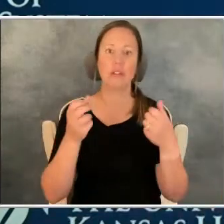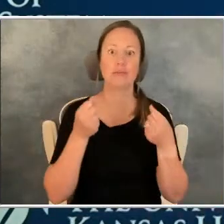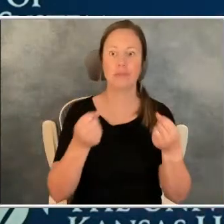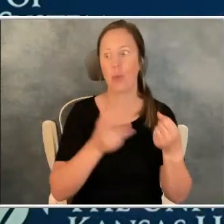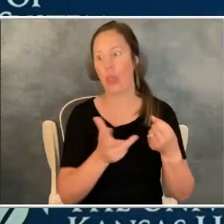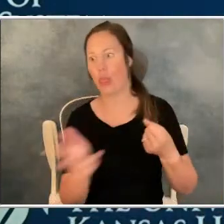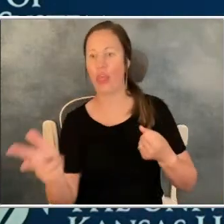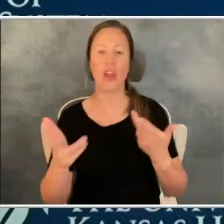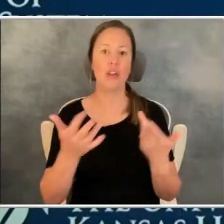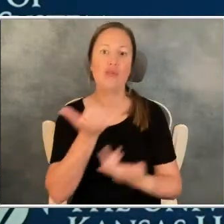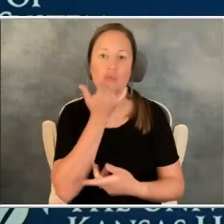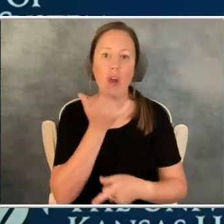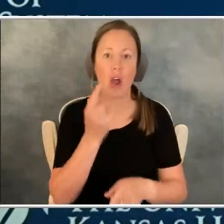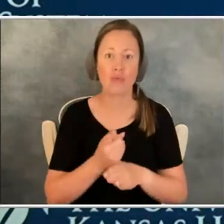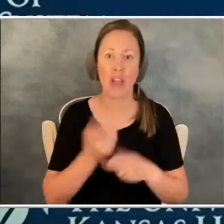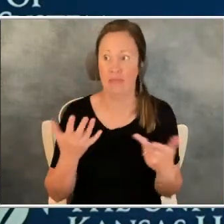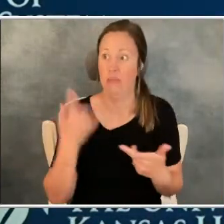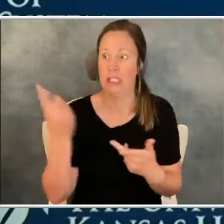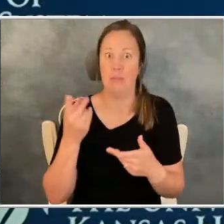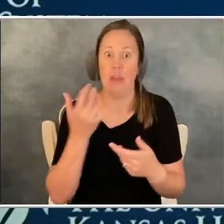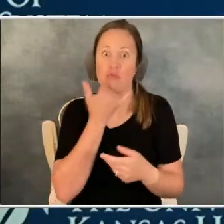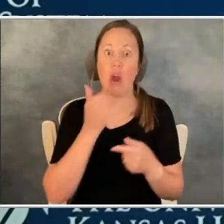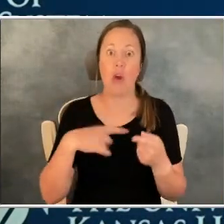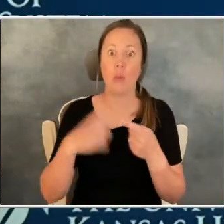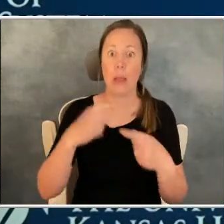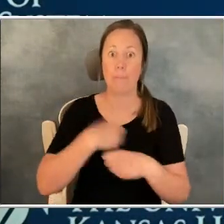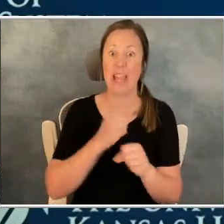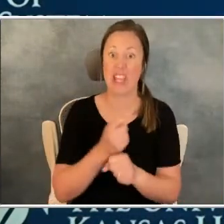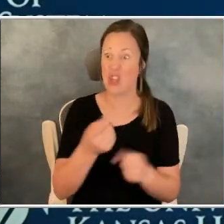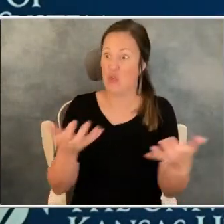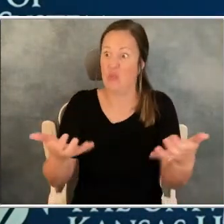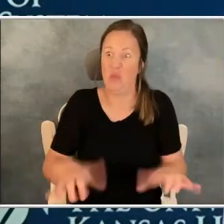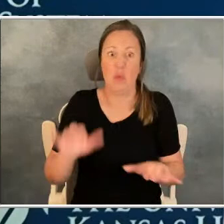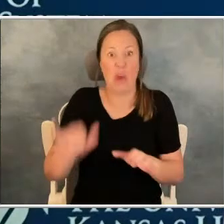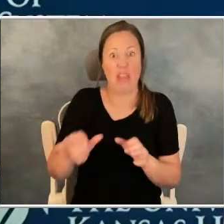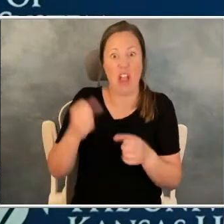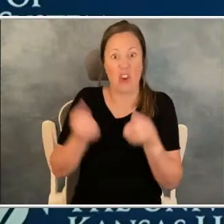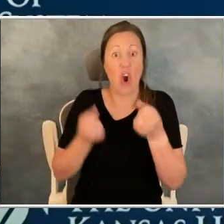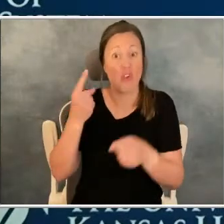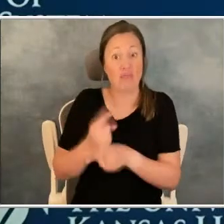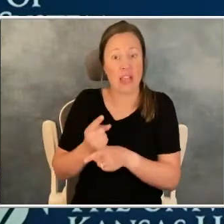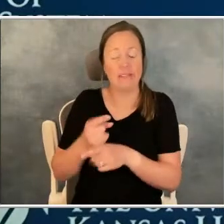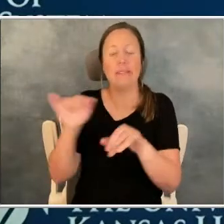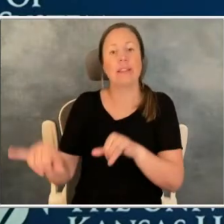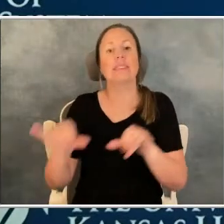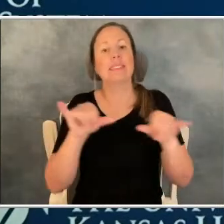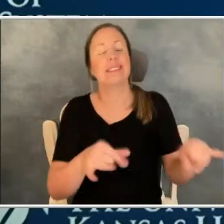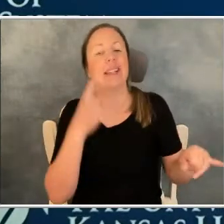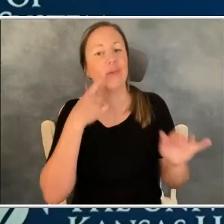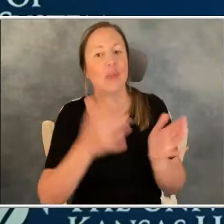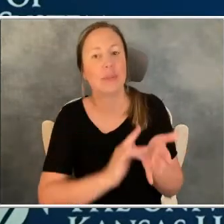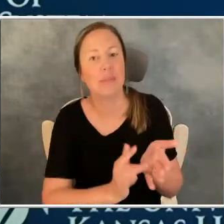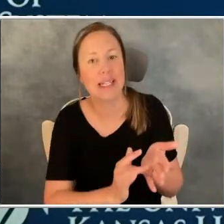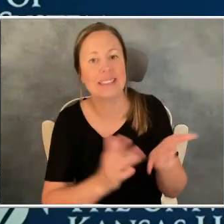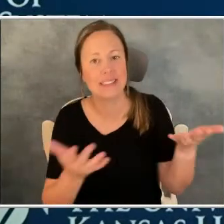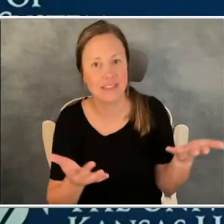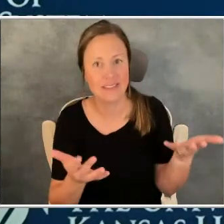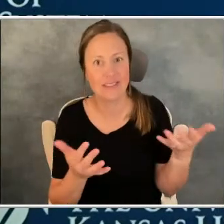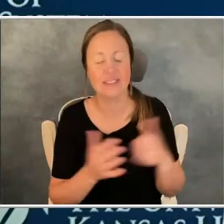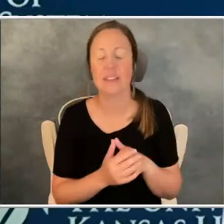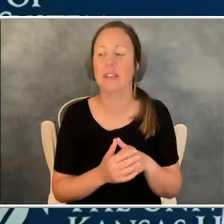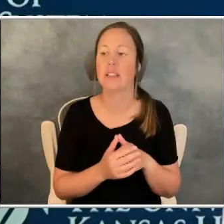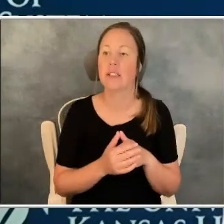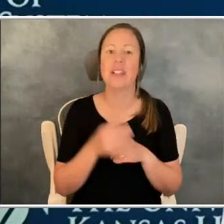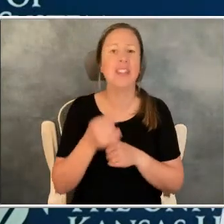that's because they did something wrong with manufacturing. In this case, what it is, it's not a car, it's the drugs you're going to take, and you don't want those to be